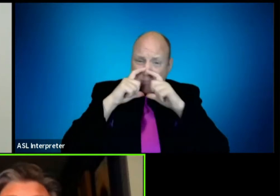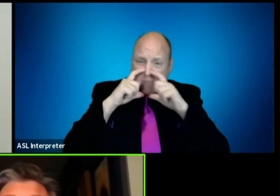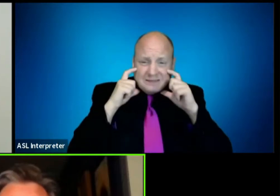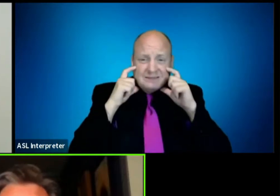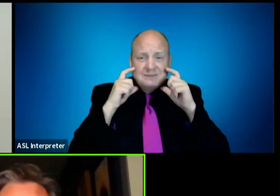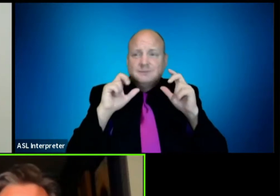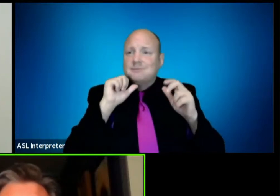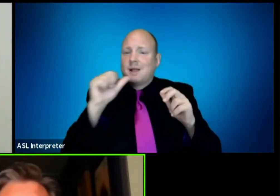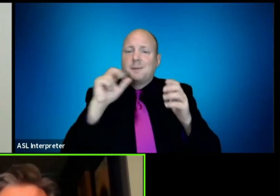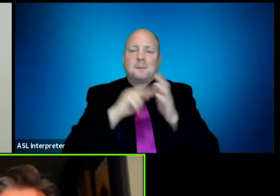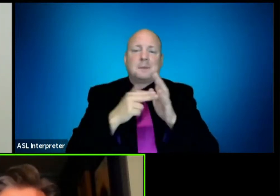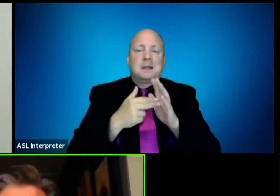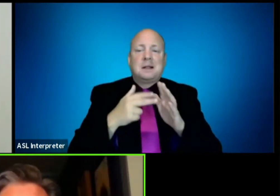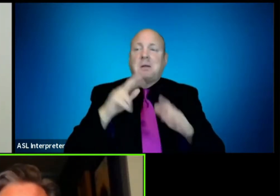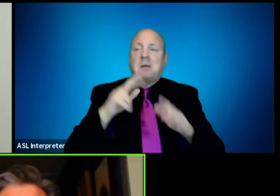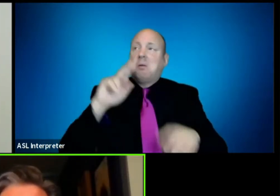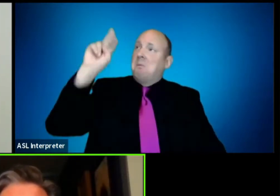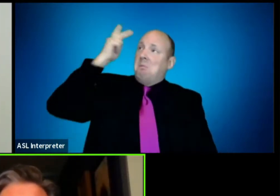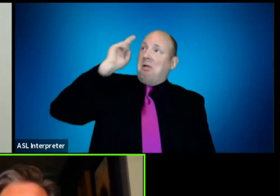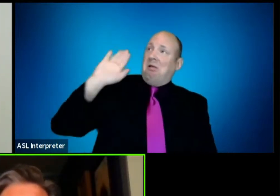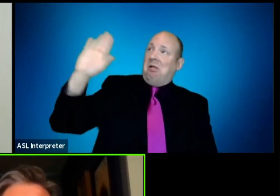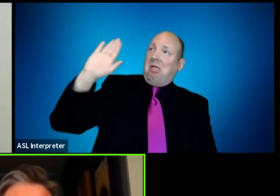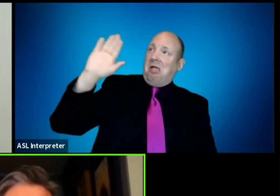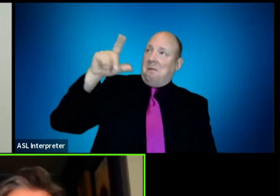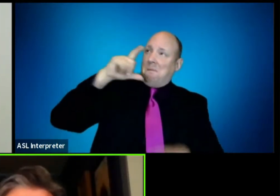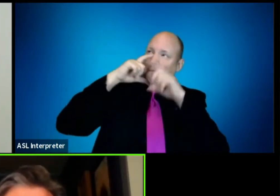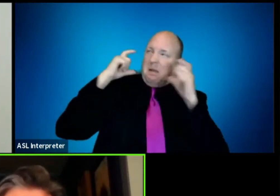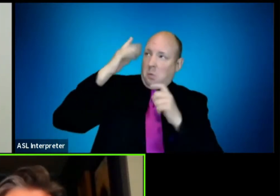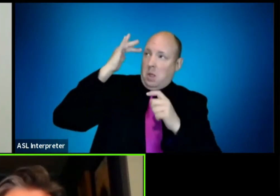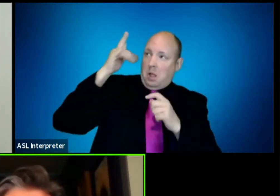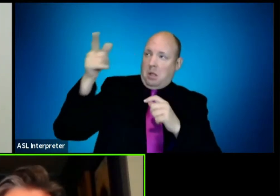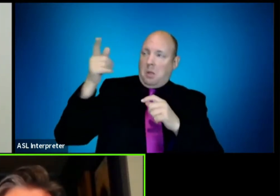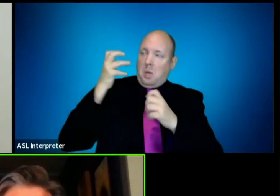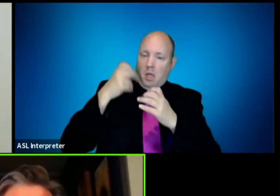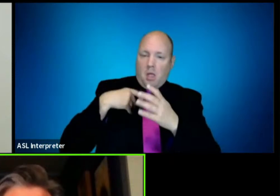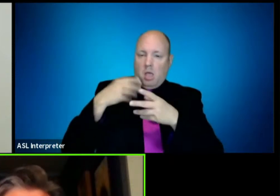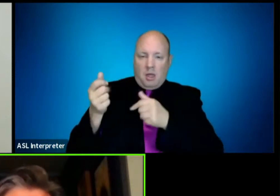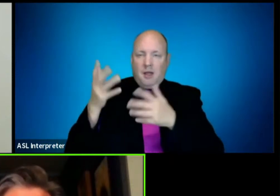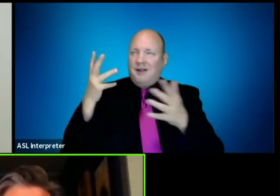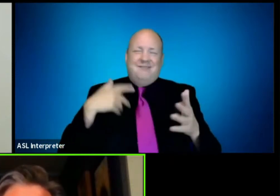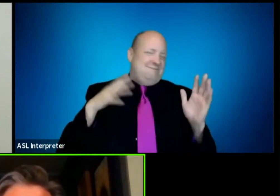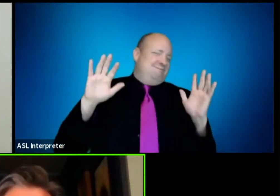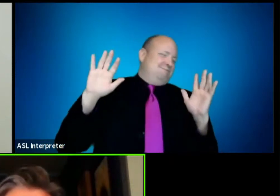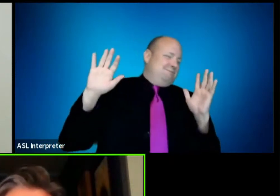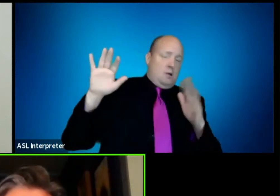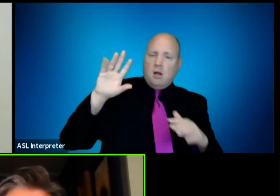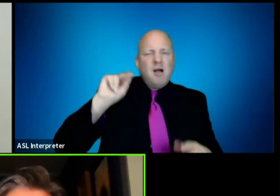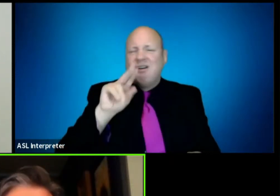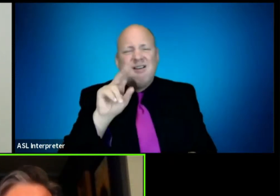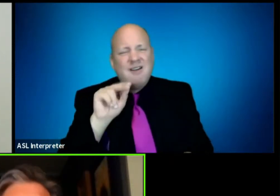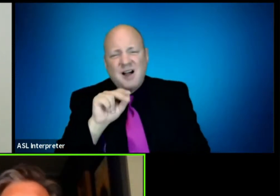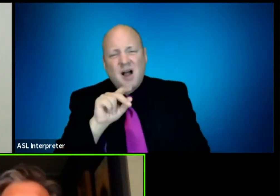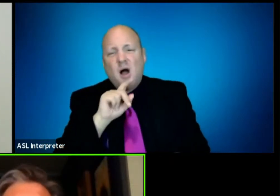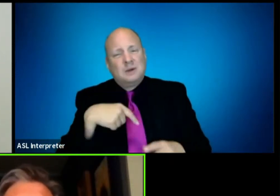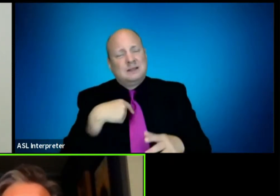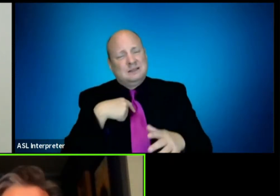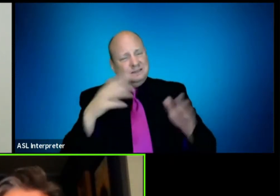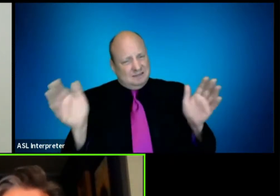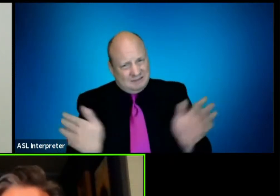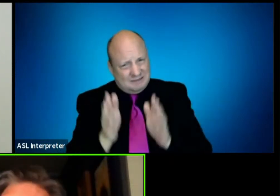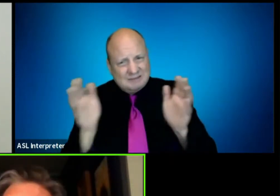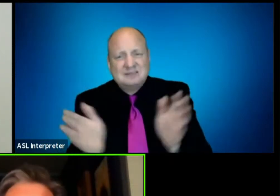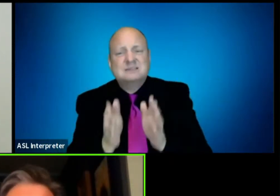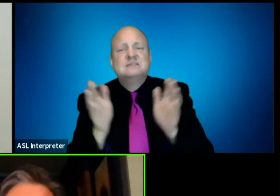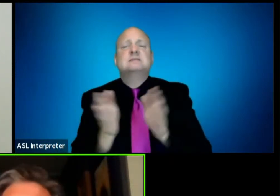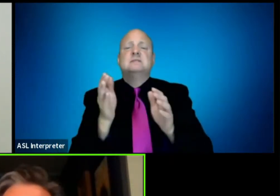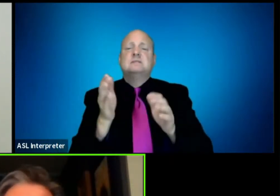not, whether you agree with me or not, know that the measures we take to protect ourselves work. Vaccinations work. Masks